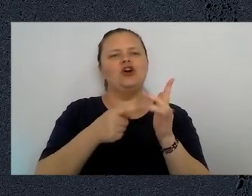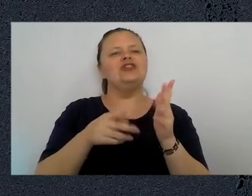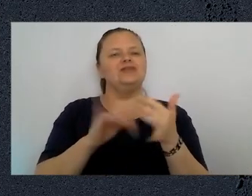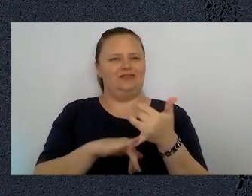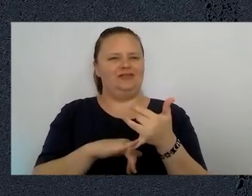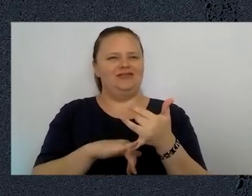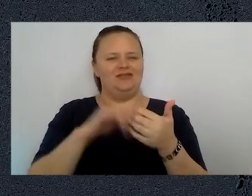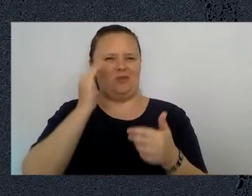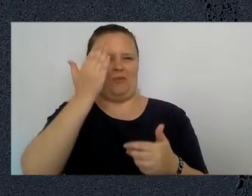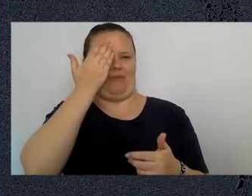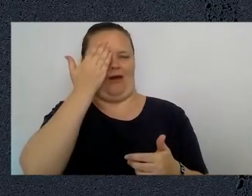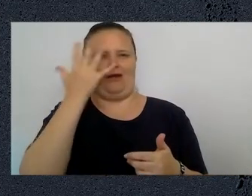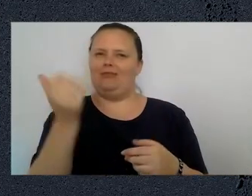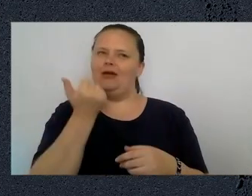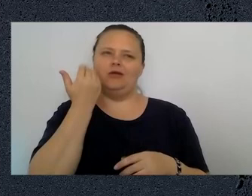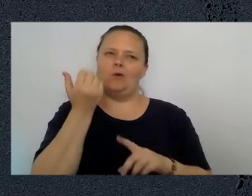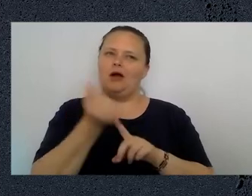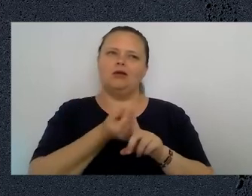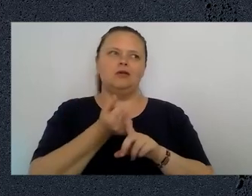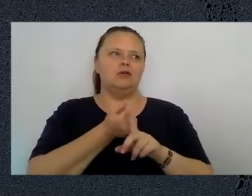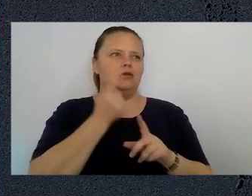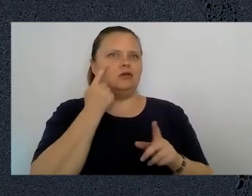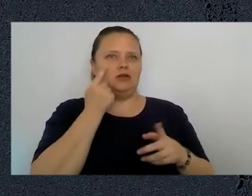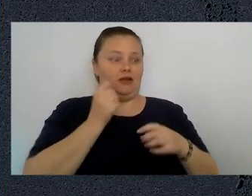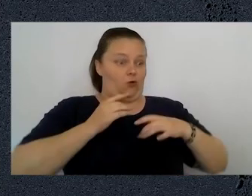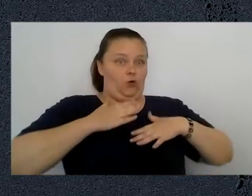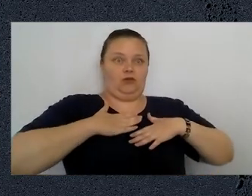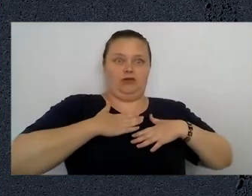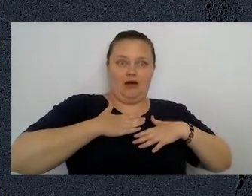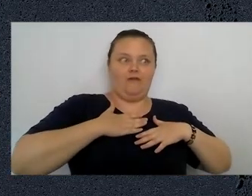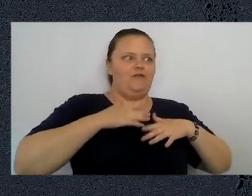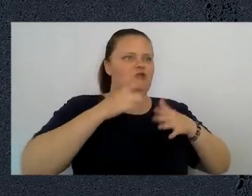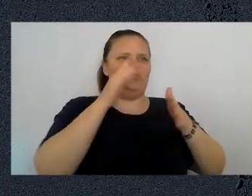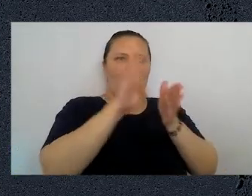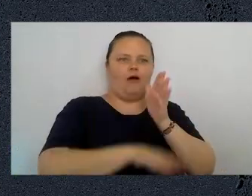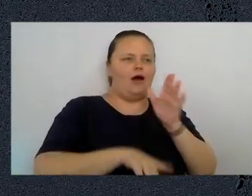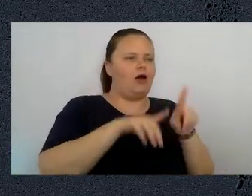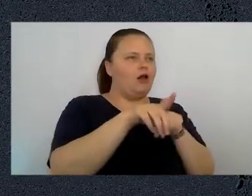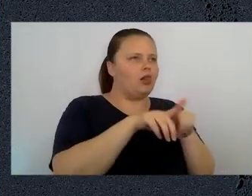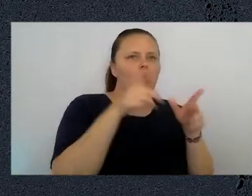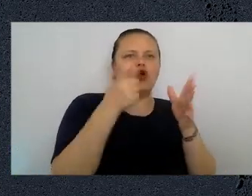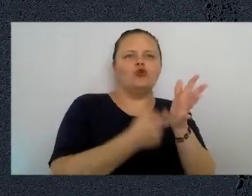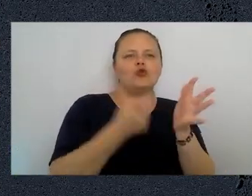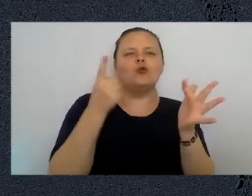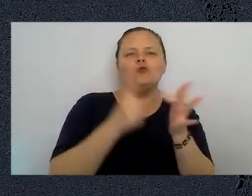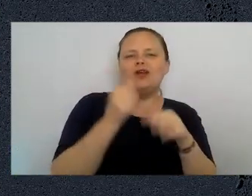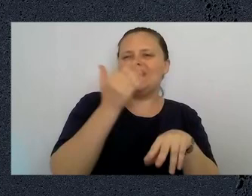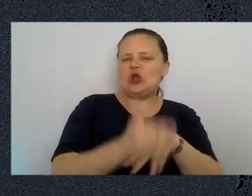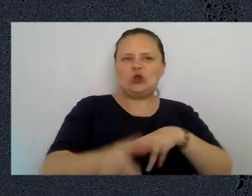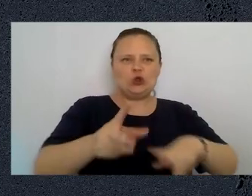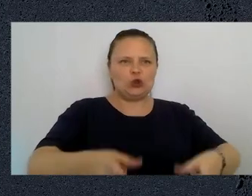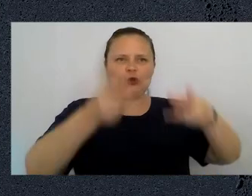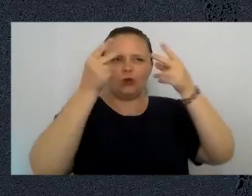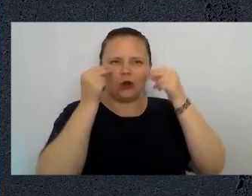it and fight against it to learn and unlearn and relearn, and that's the power of the journey of